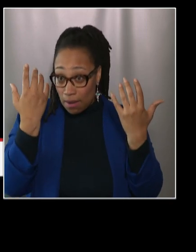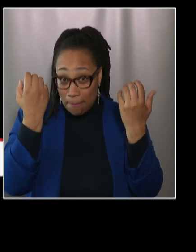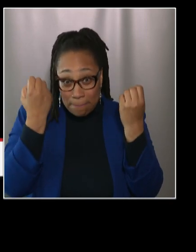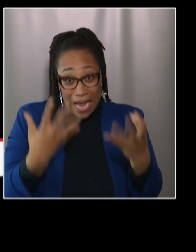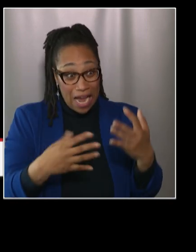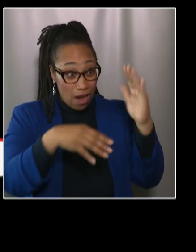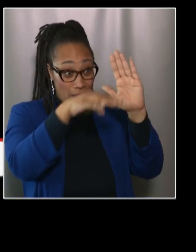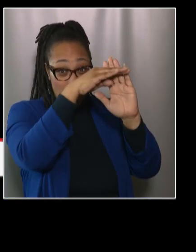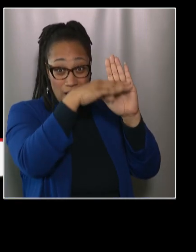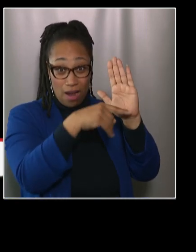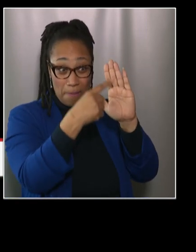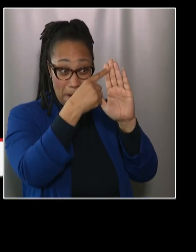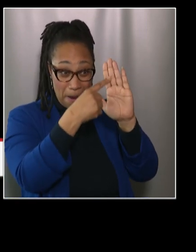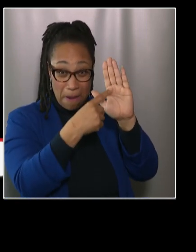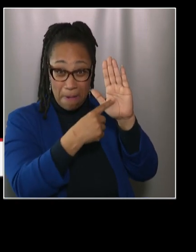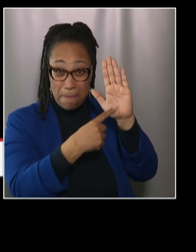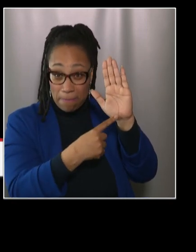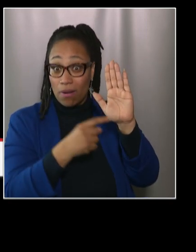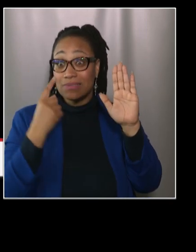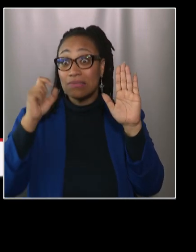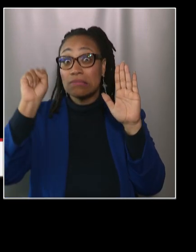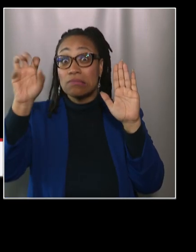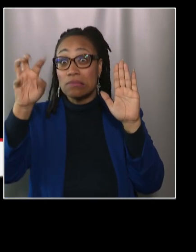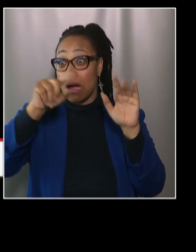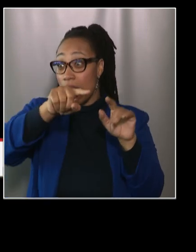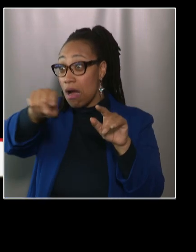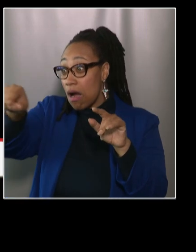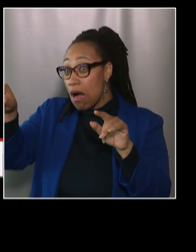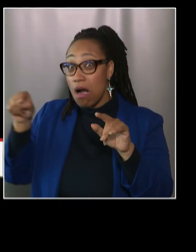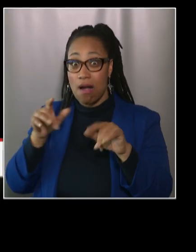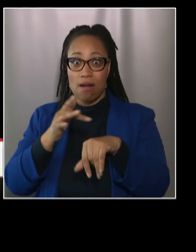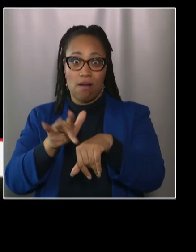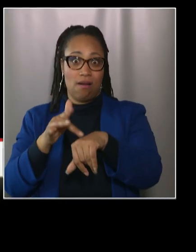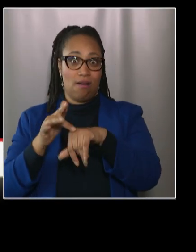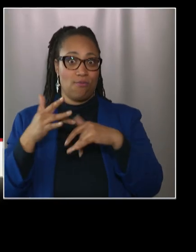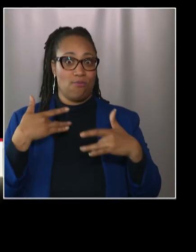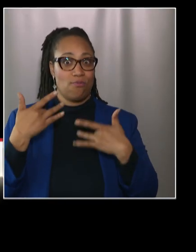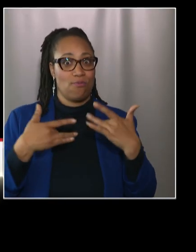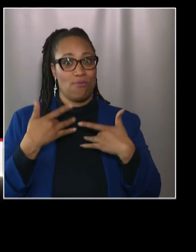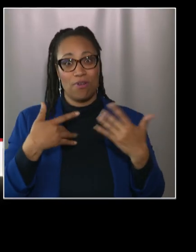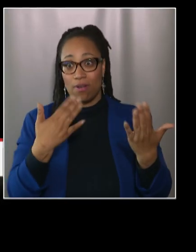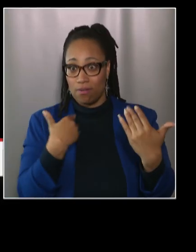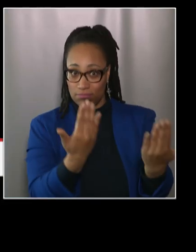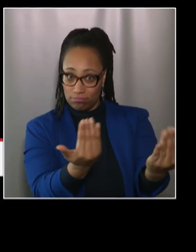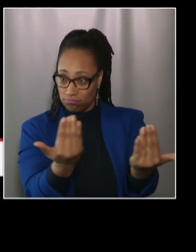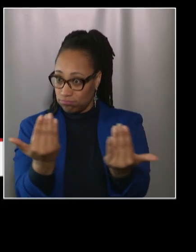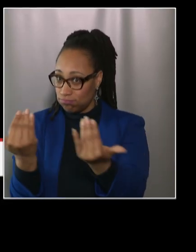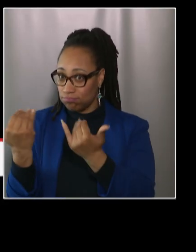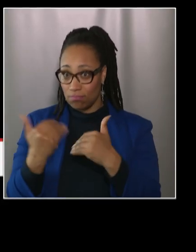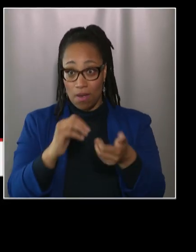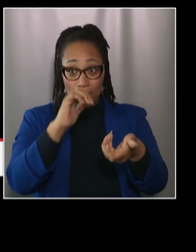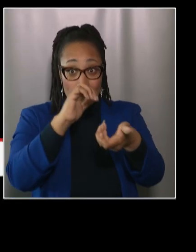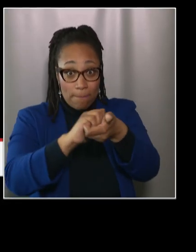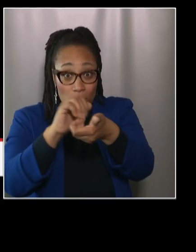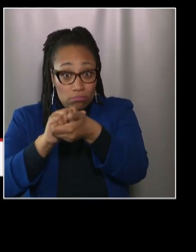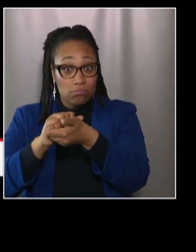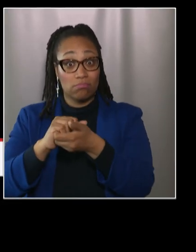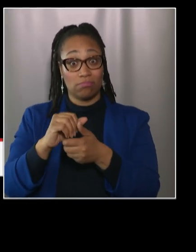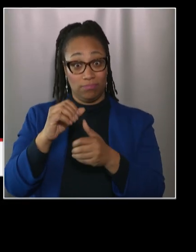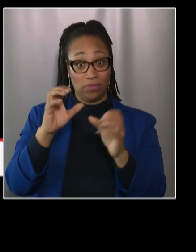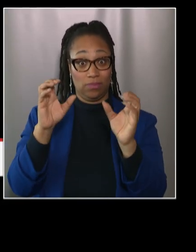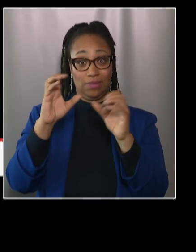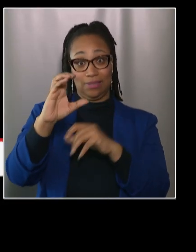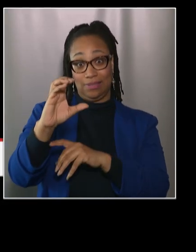of our partners here, our CBEs, our SBE partners. We're proud DGS is the largest contributor to the district's annual CBE